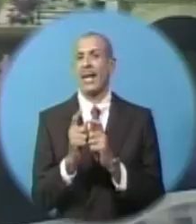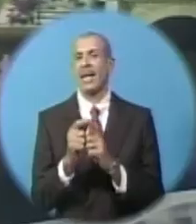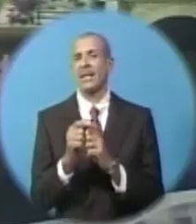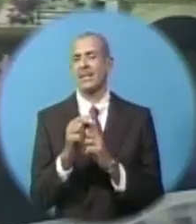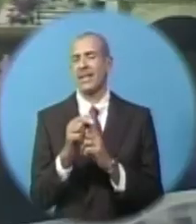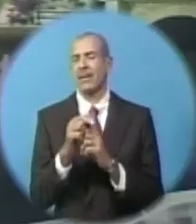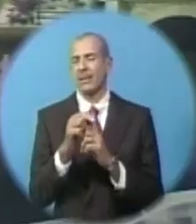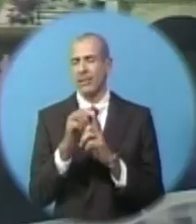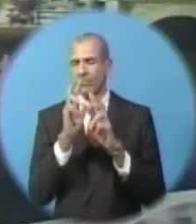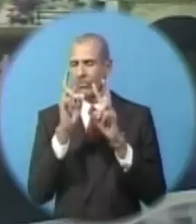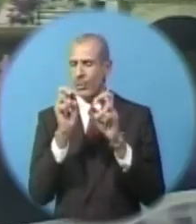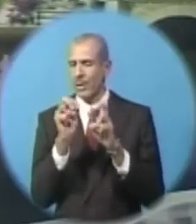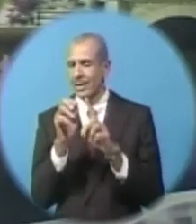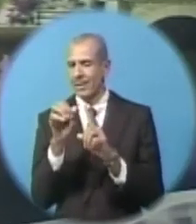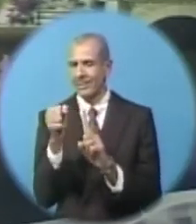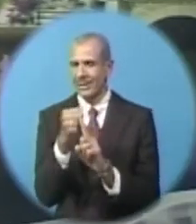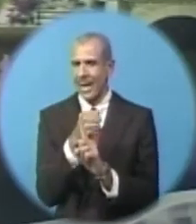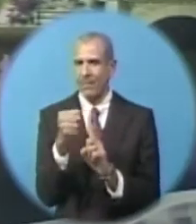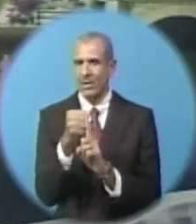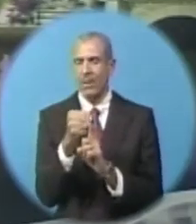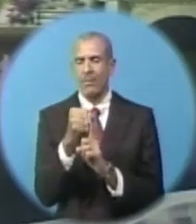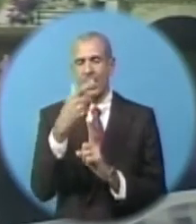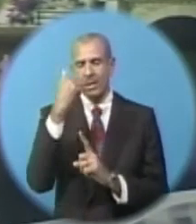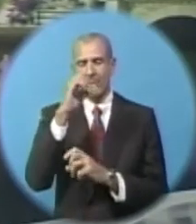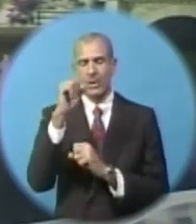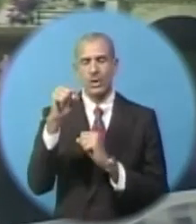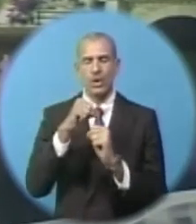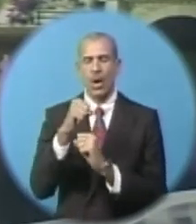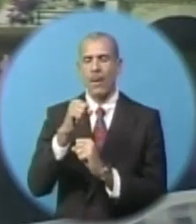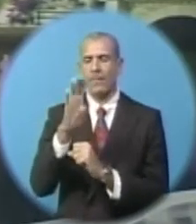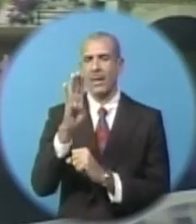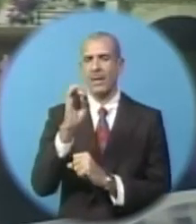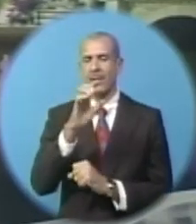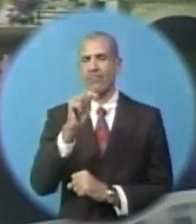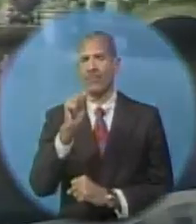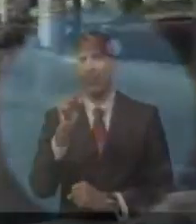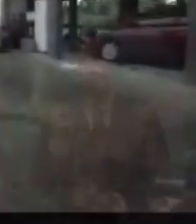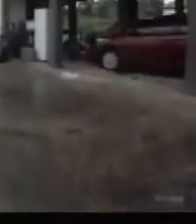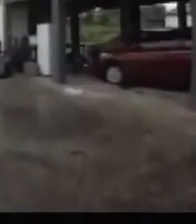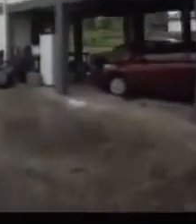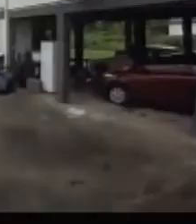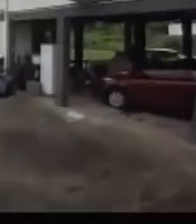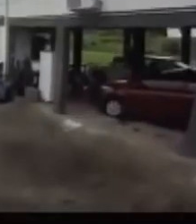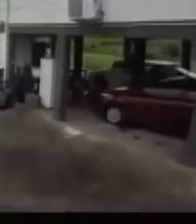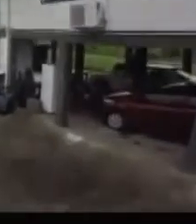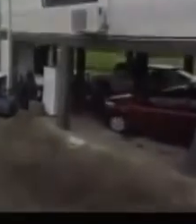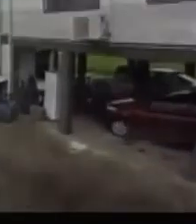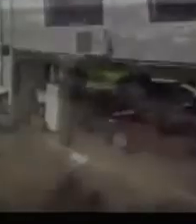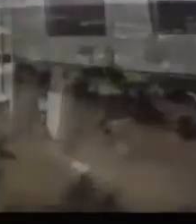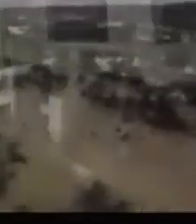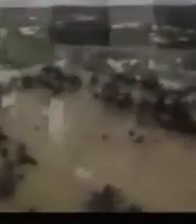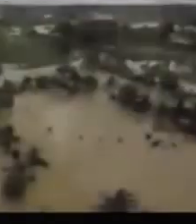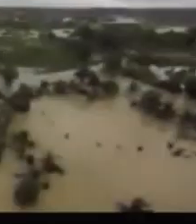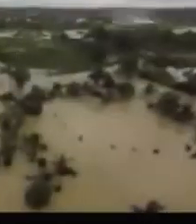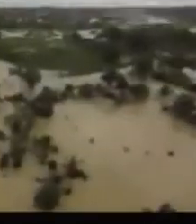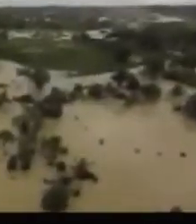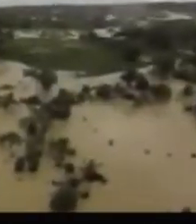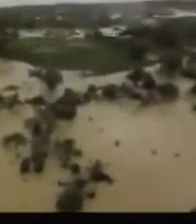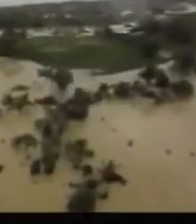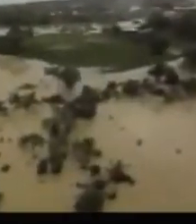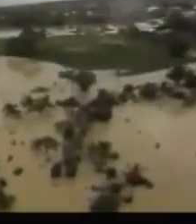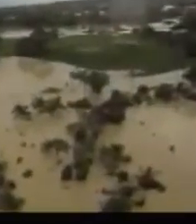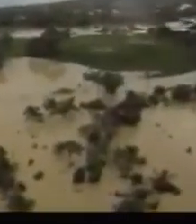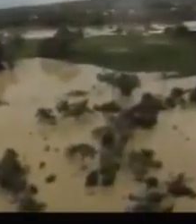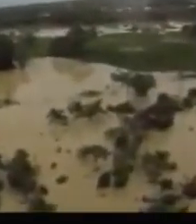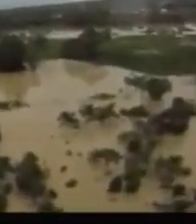assessment mode following the passage of Tropical Storm Brett. Heavy rain and strong winds flooded communities, uprooted trees and